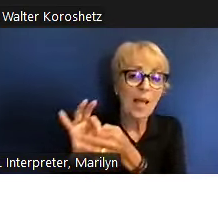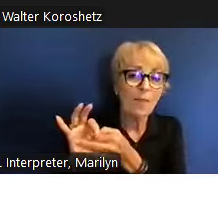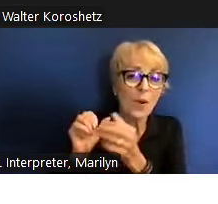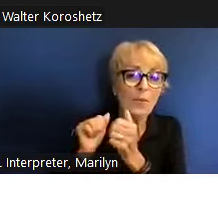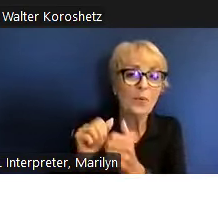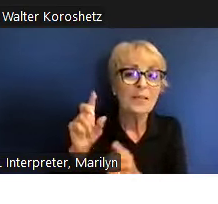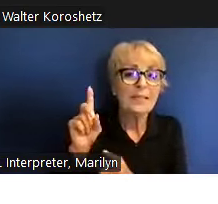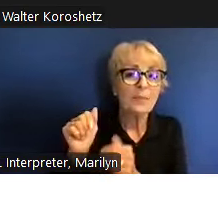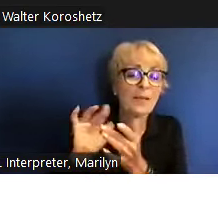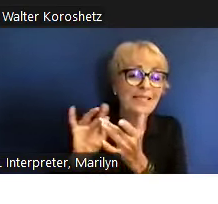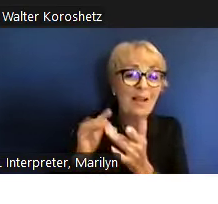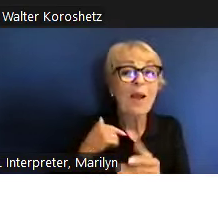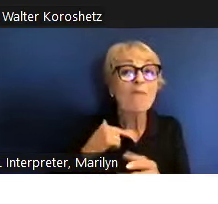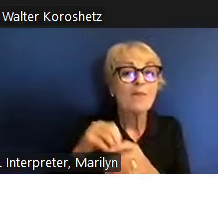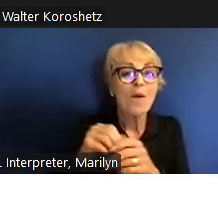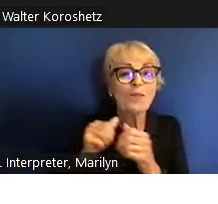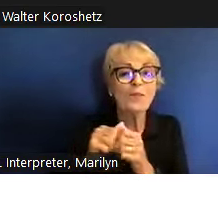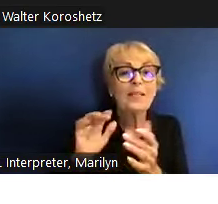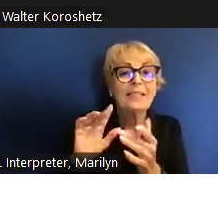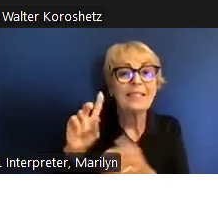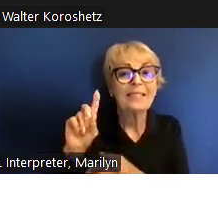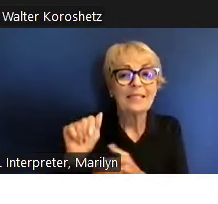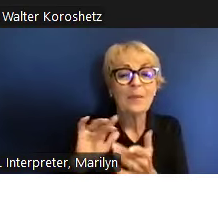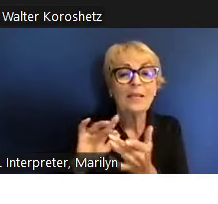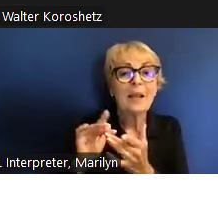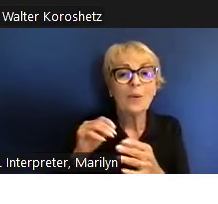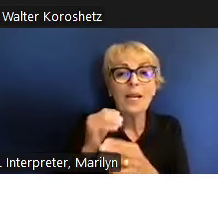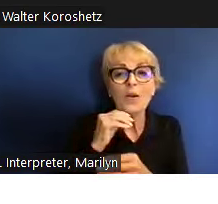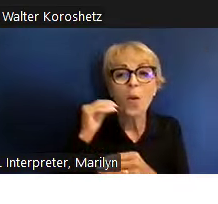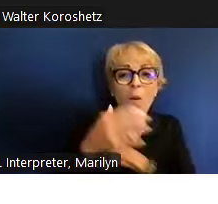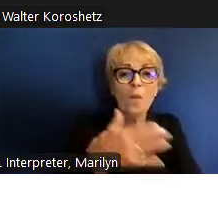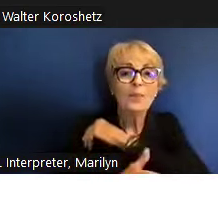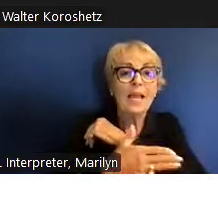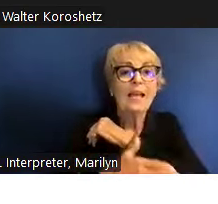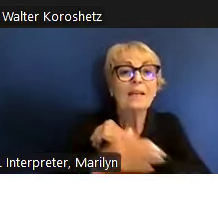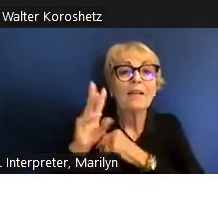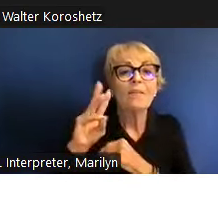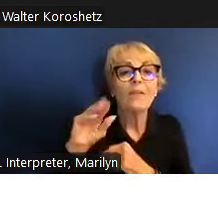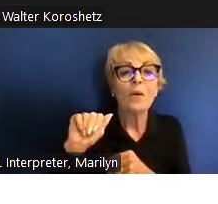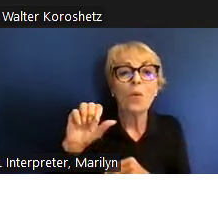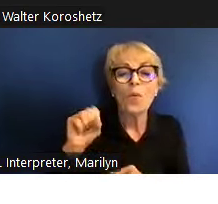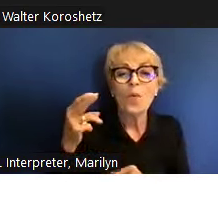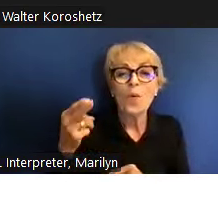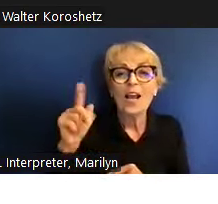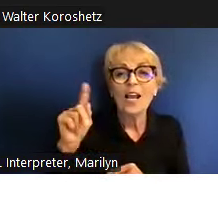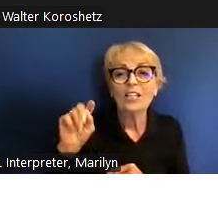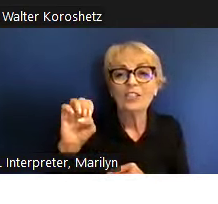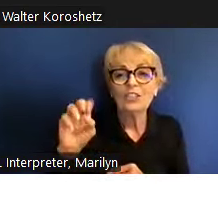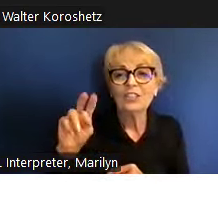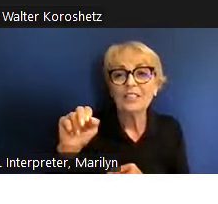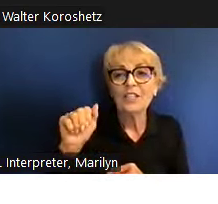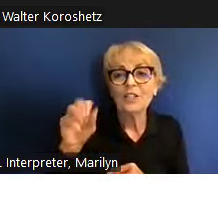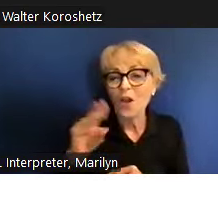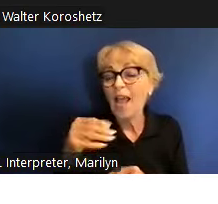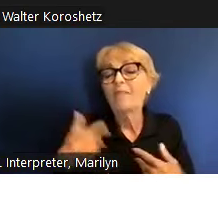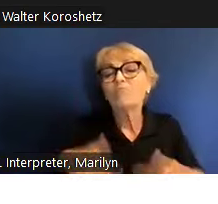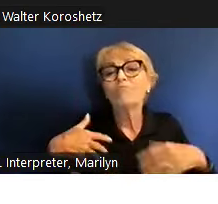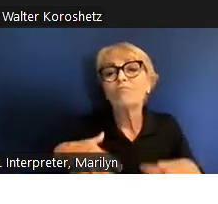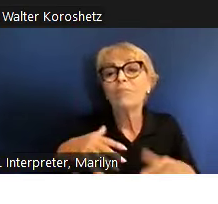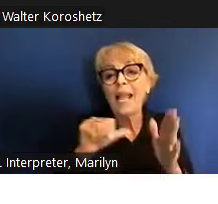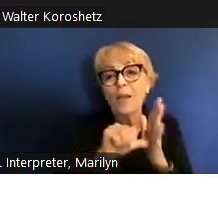very involved with Disability Network here in our home county of Washtenaw, and I'm just exceedingly impressed